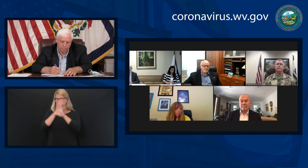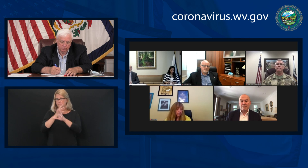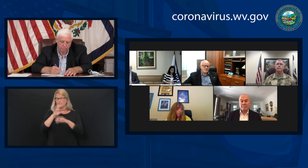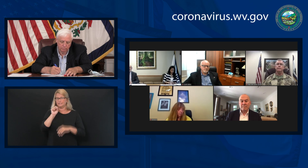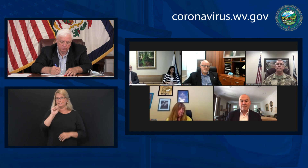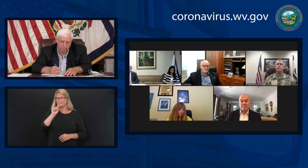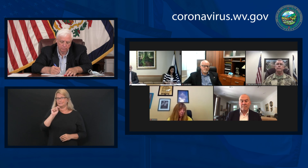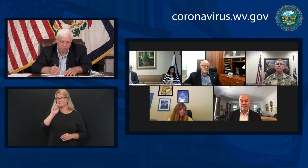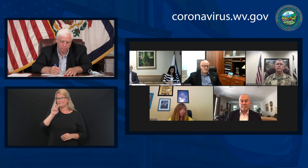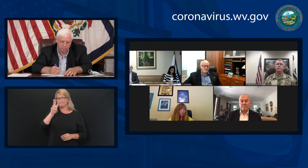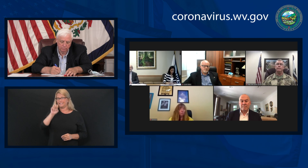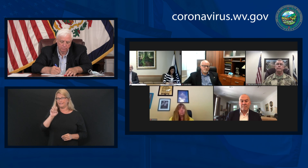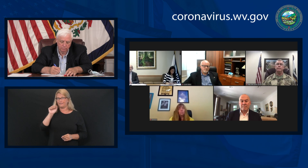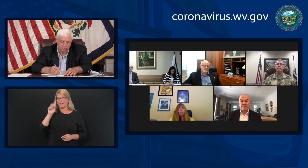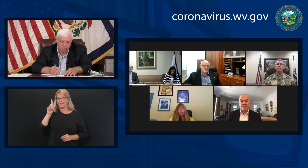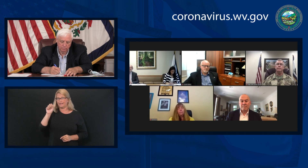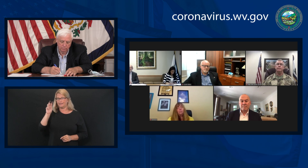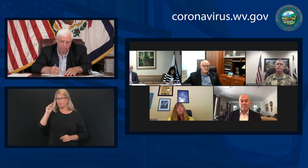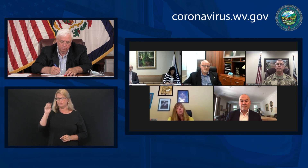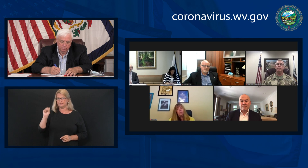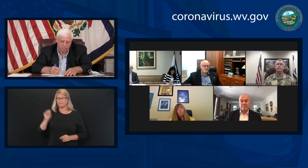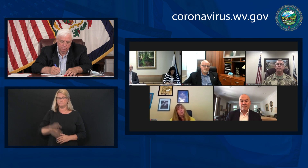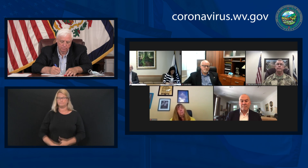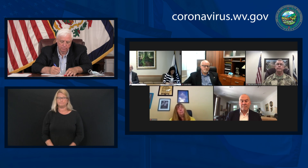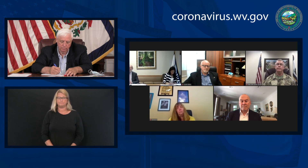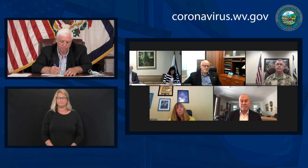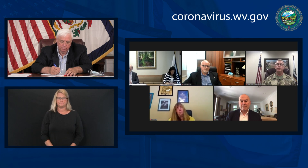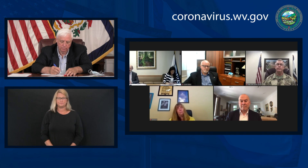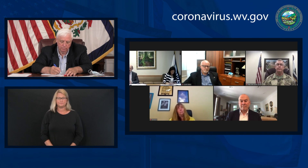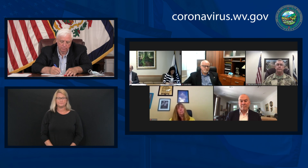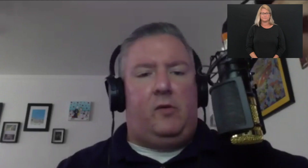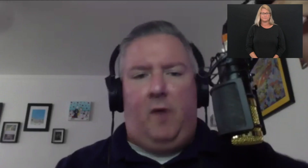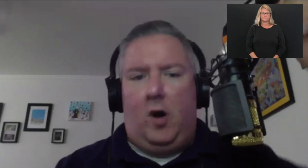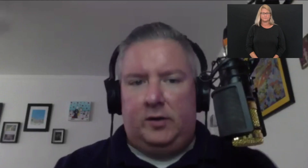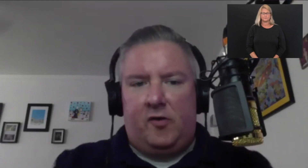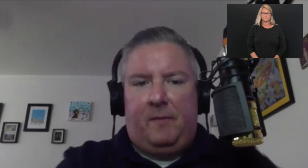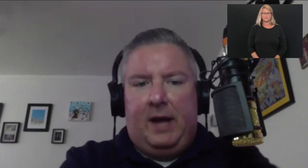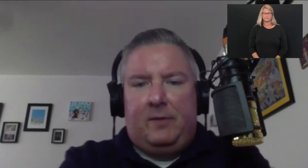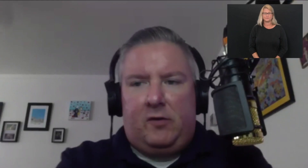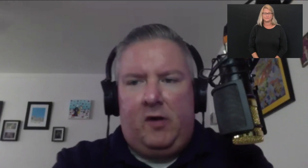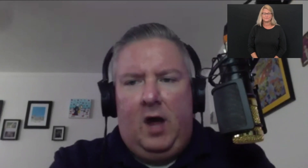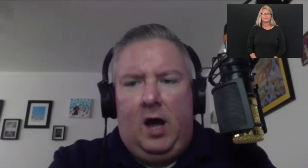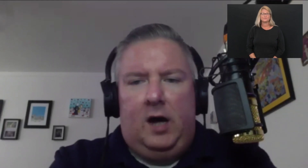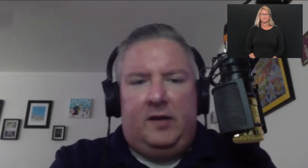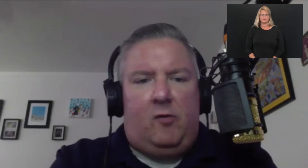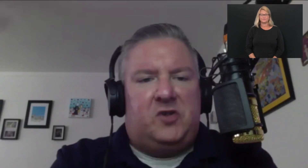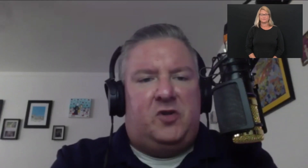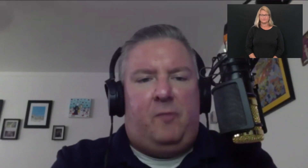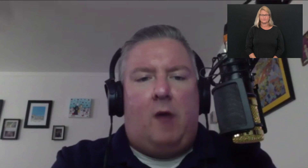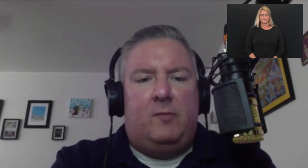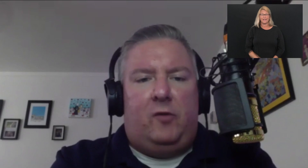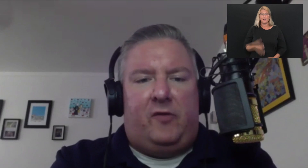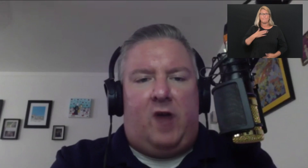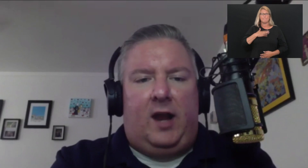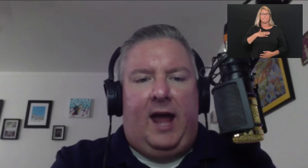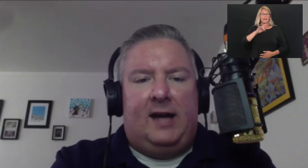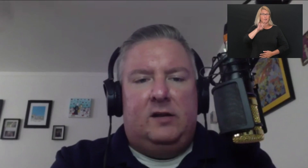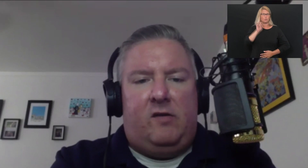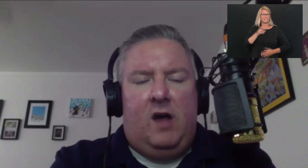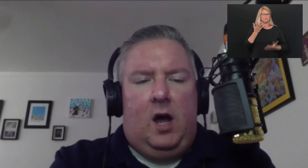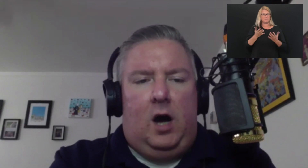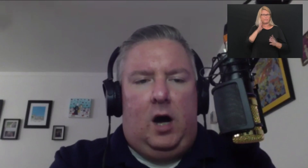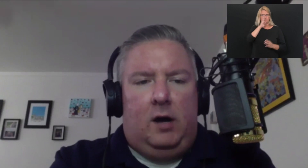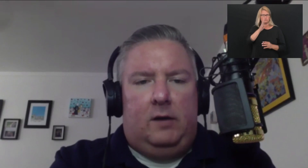with Ogden Newspapers. Yeah, this is Steve Adams with Ogden Newspapers. This question is probably more for Scott